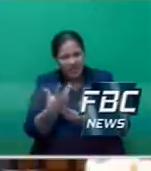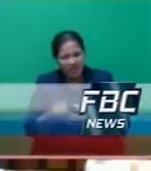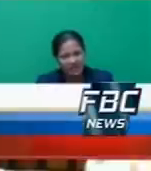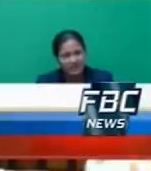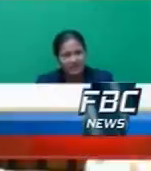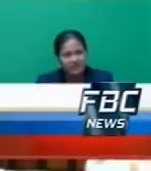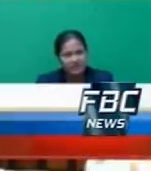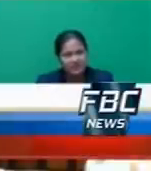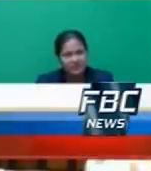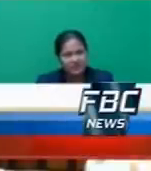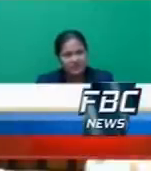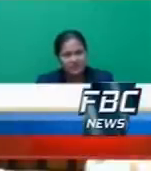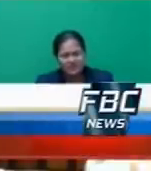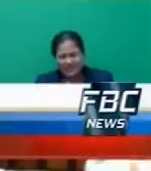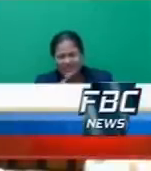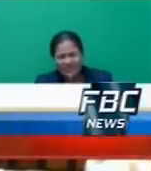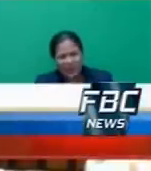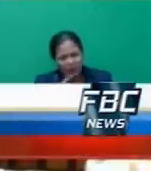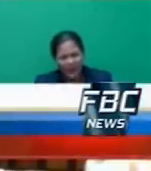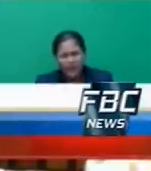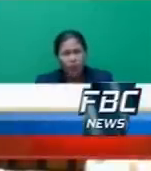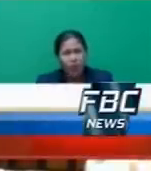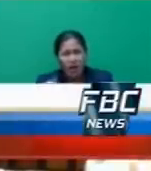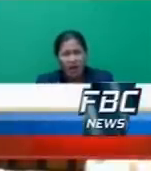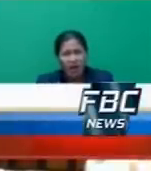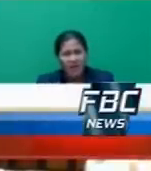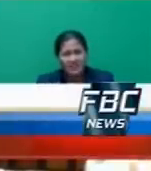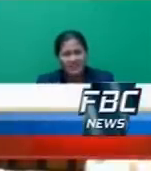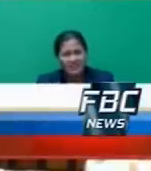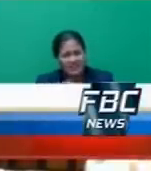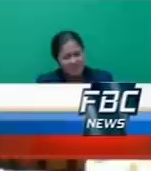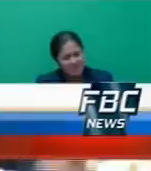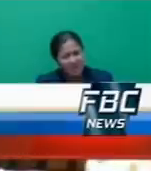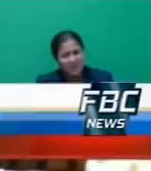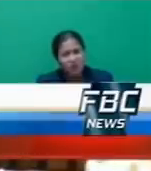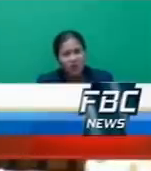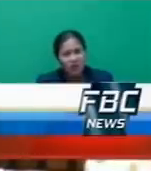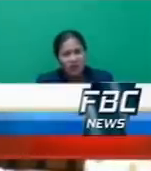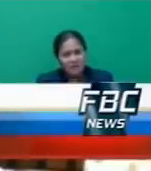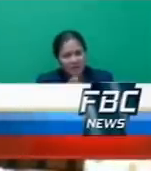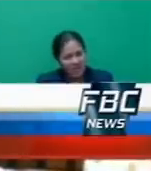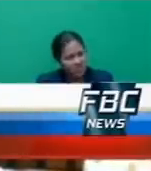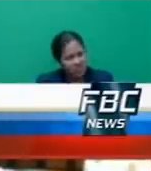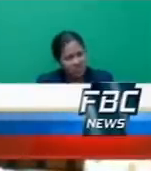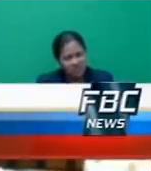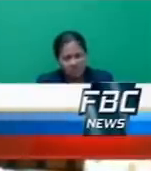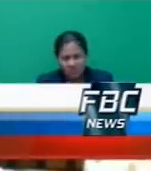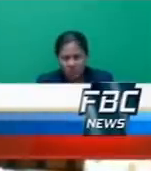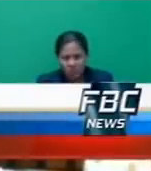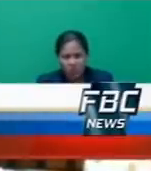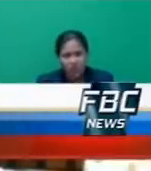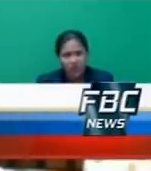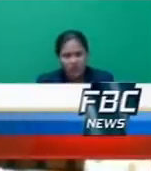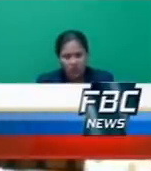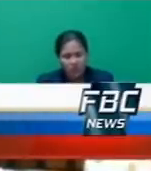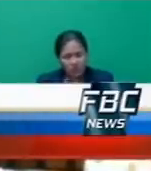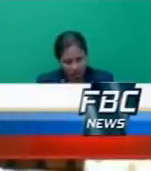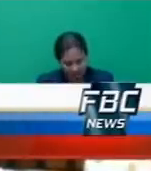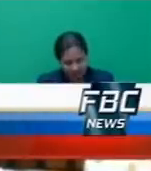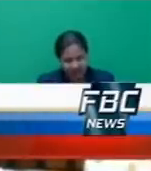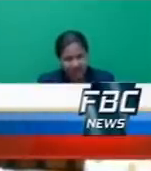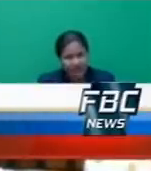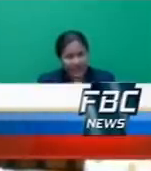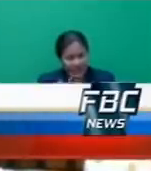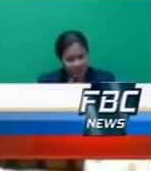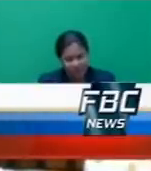enormous impact on the budget. No. It's a division created. We don't physically go and create a division that requires money.